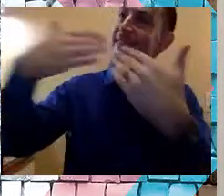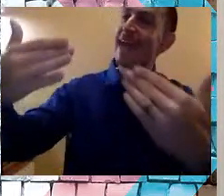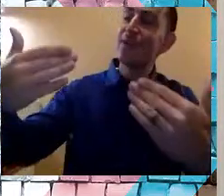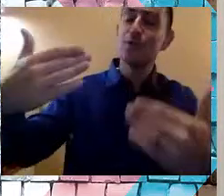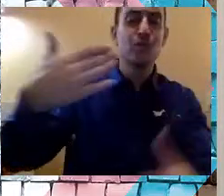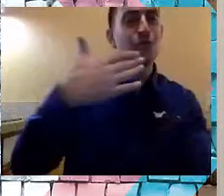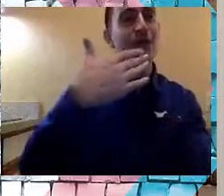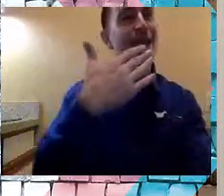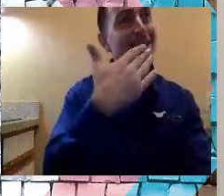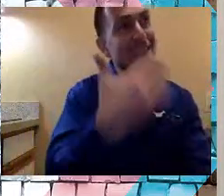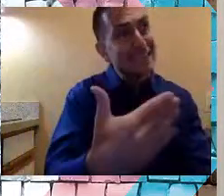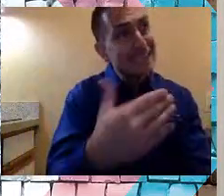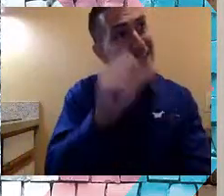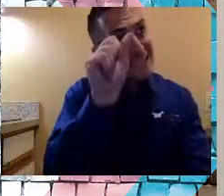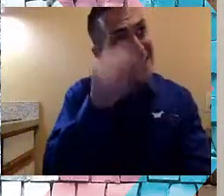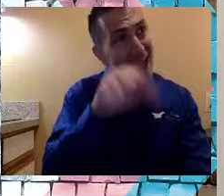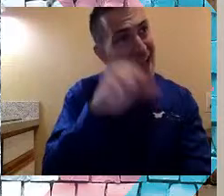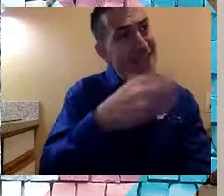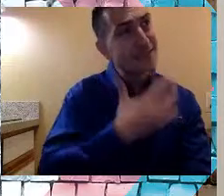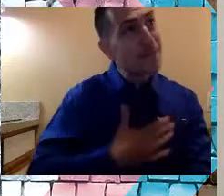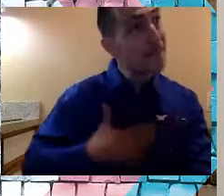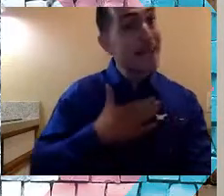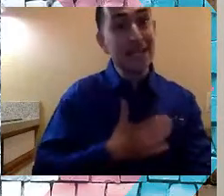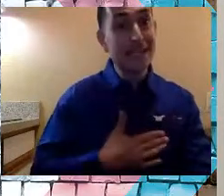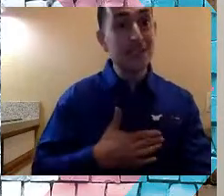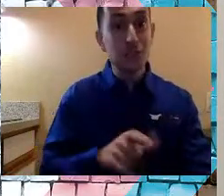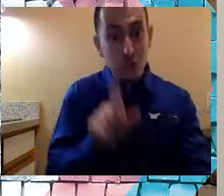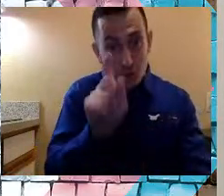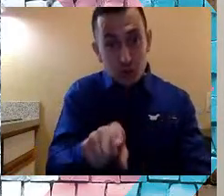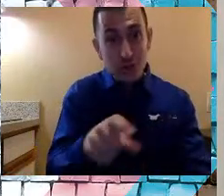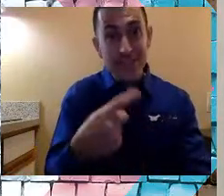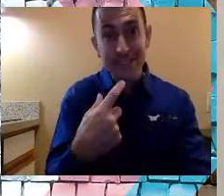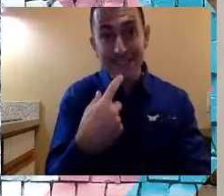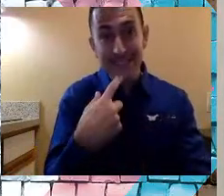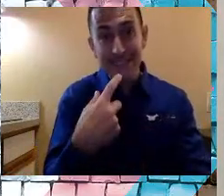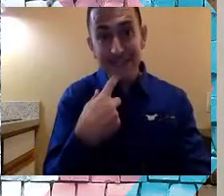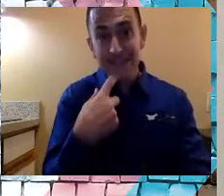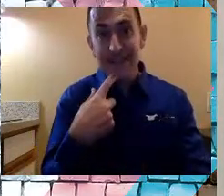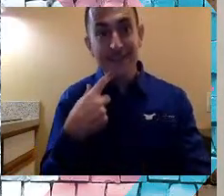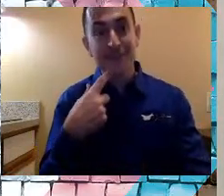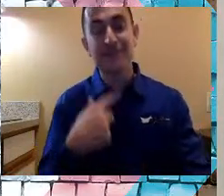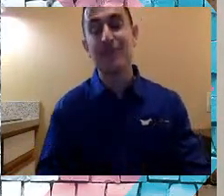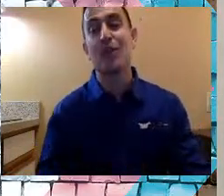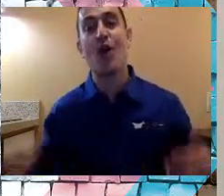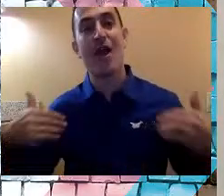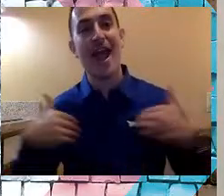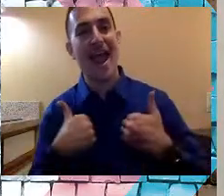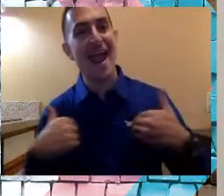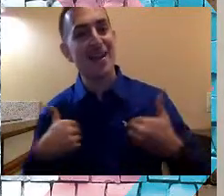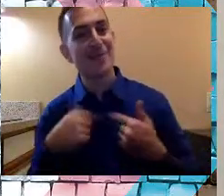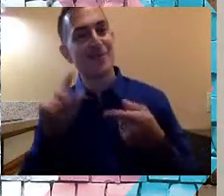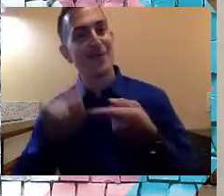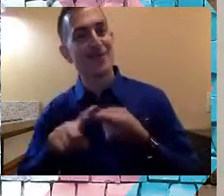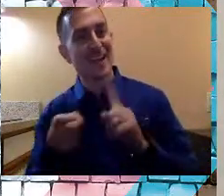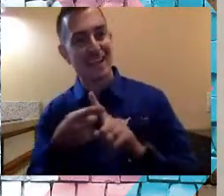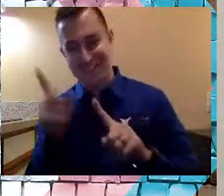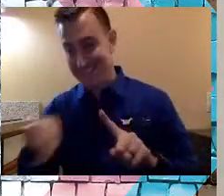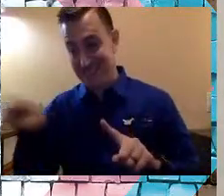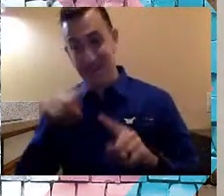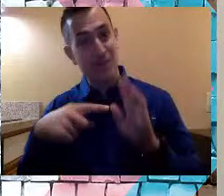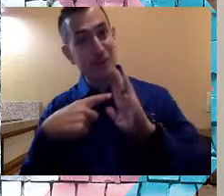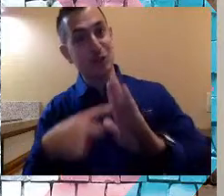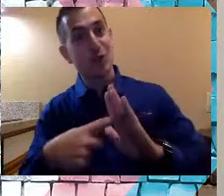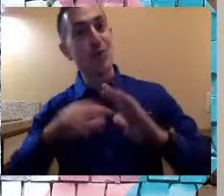please are things that you should say. Our animal friends will show you exactly how it's